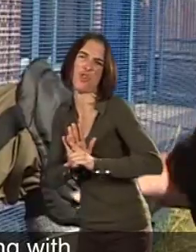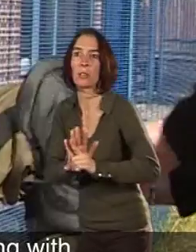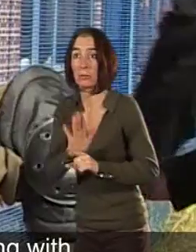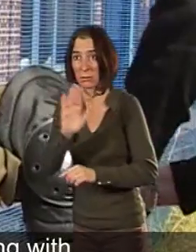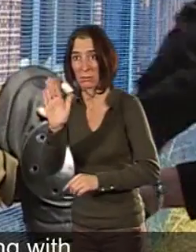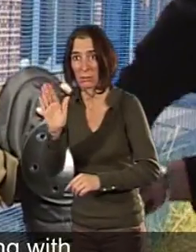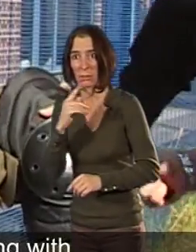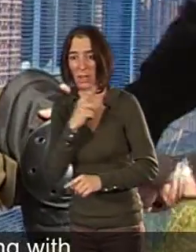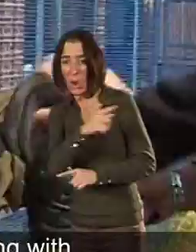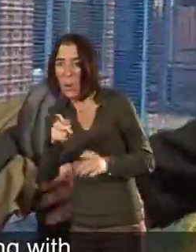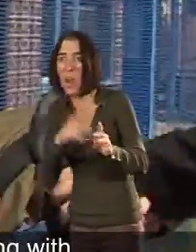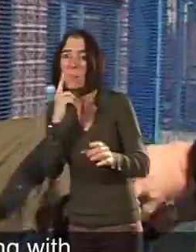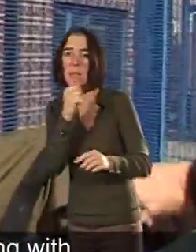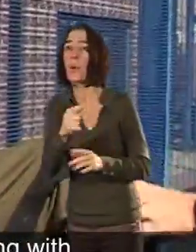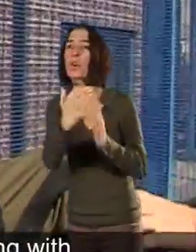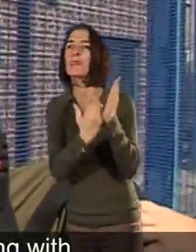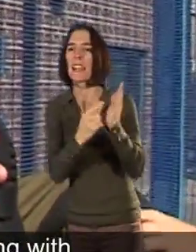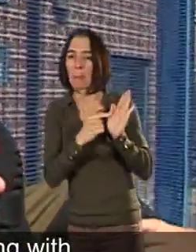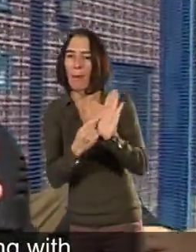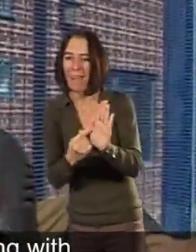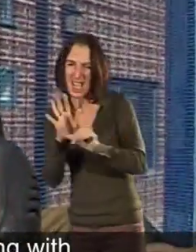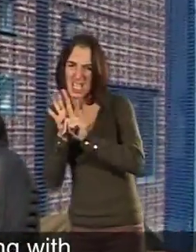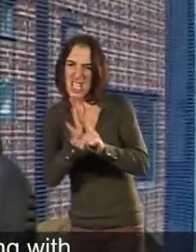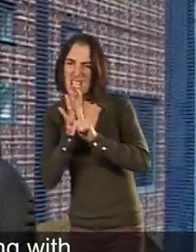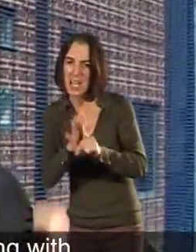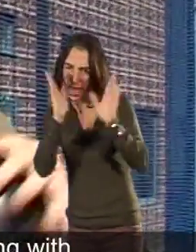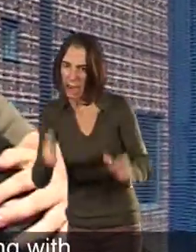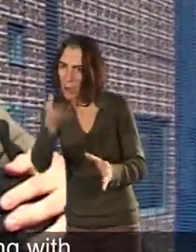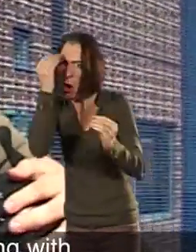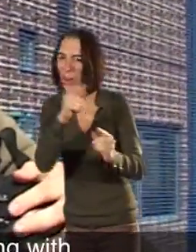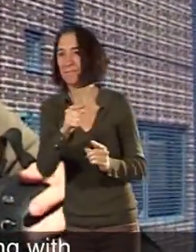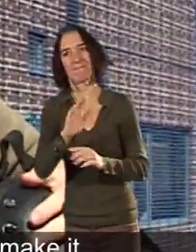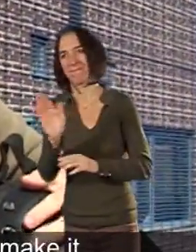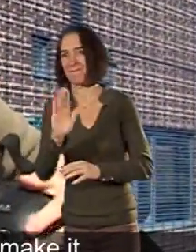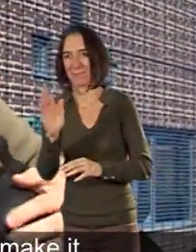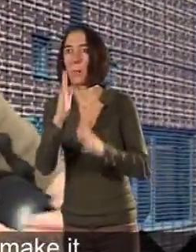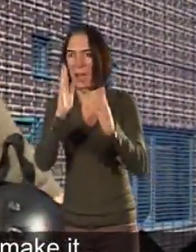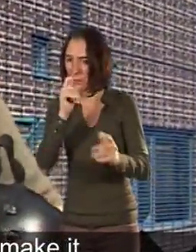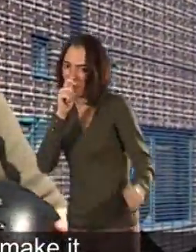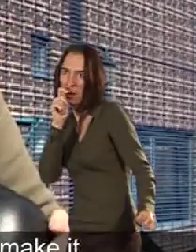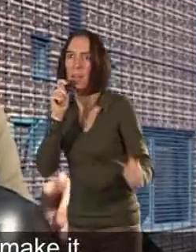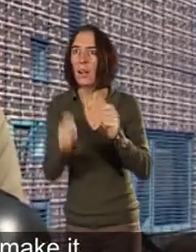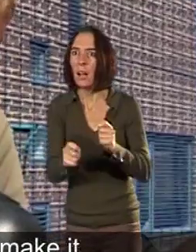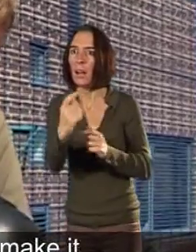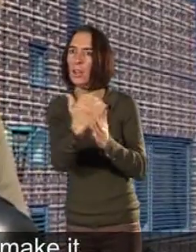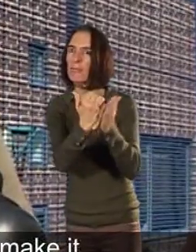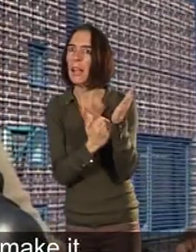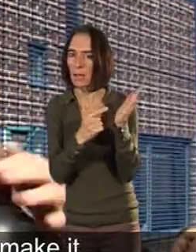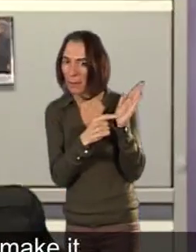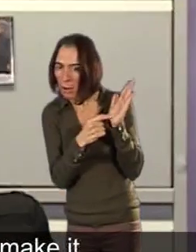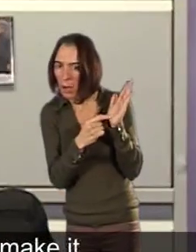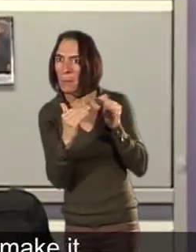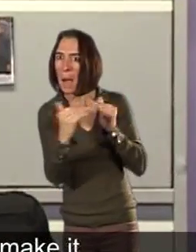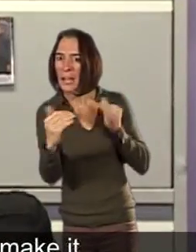through, which is exactly what was happening with these young people. And what we needed to do wasn't to make the door wider,